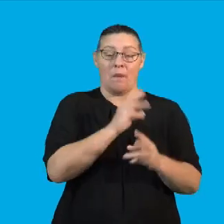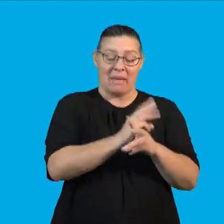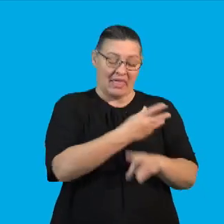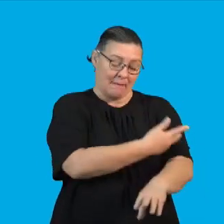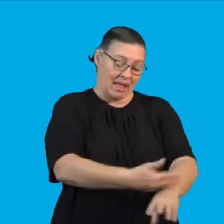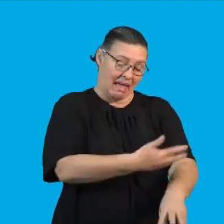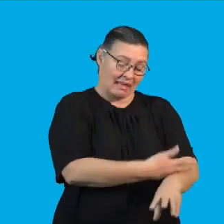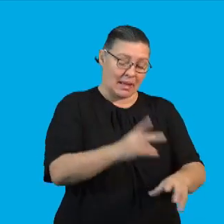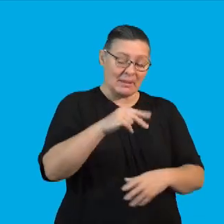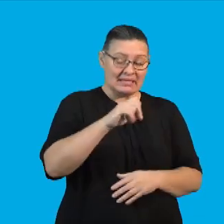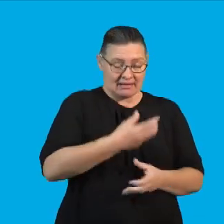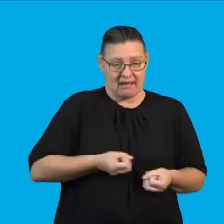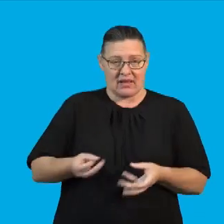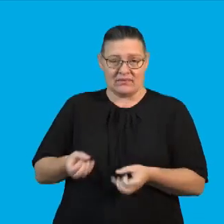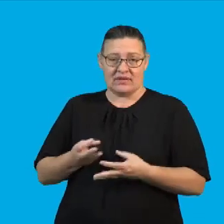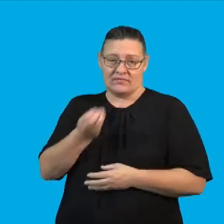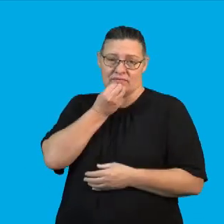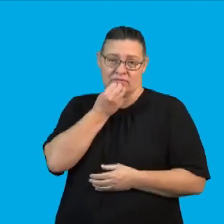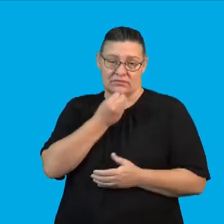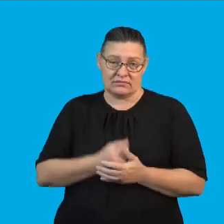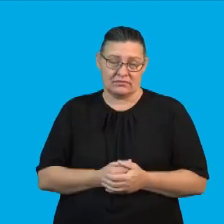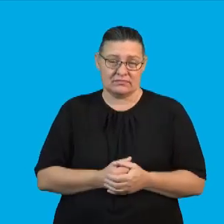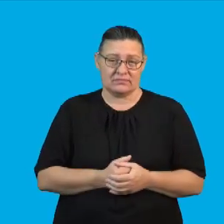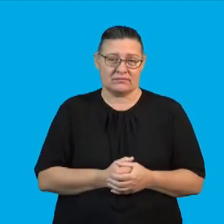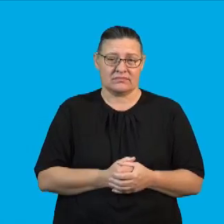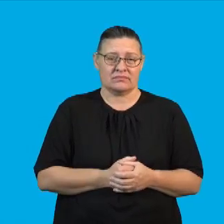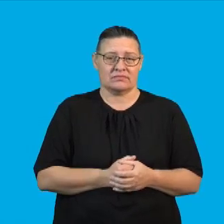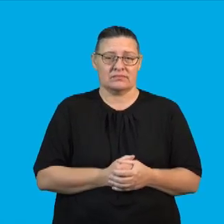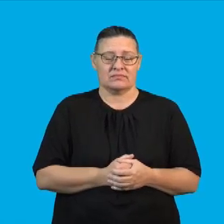and obtain food from mother's blood through the placenta.